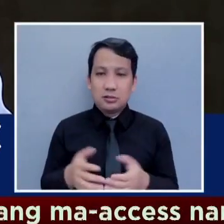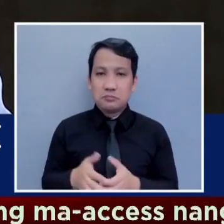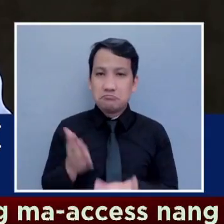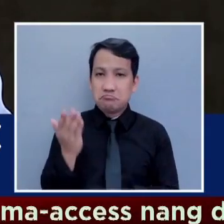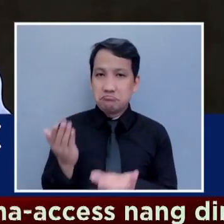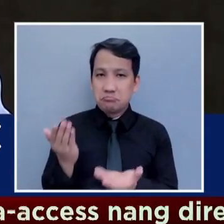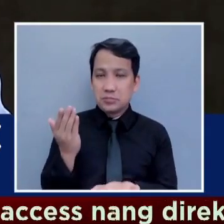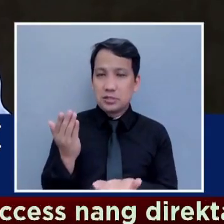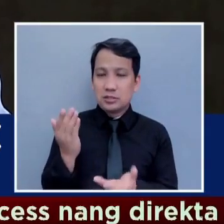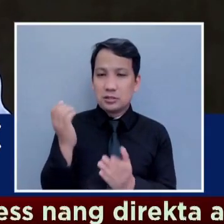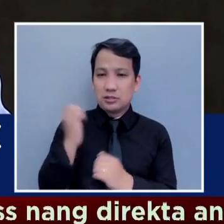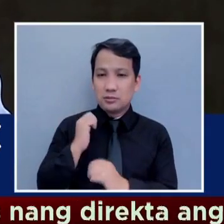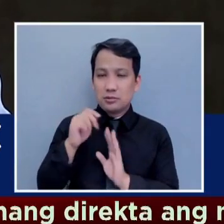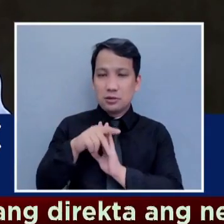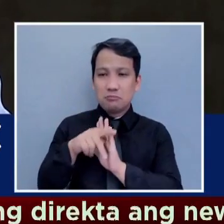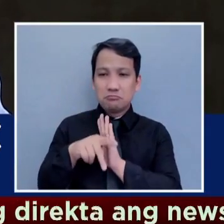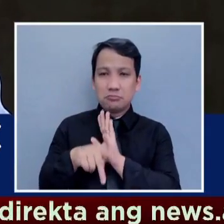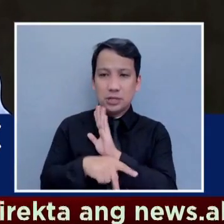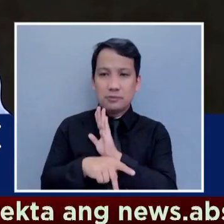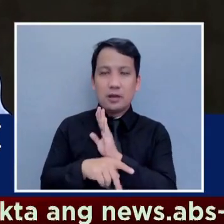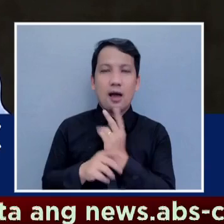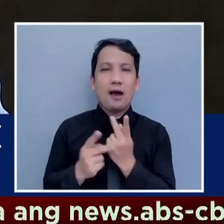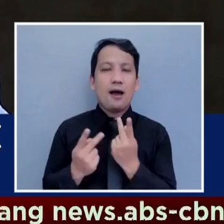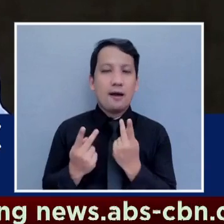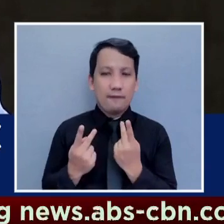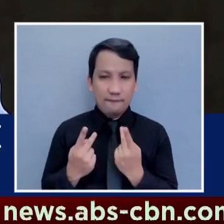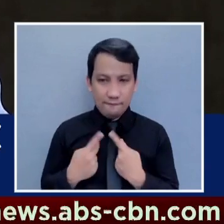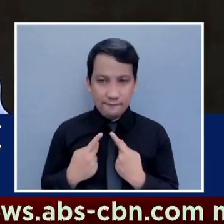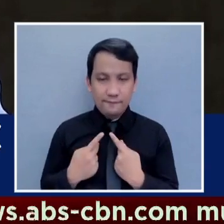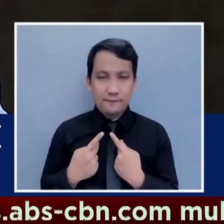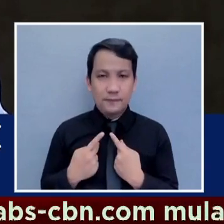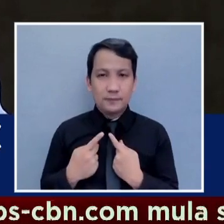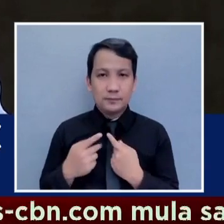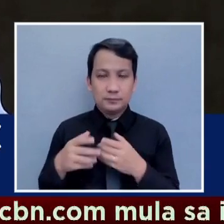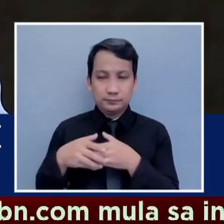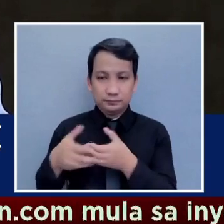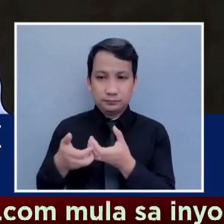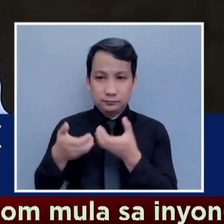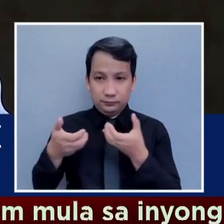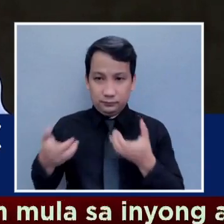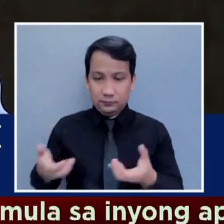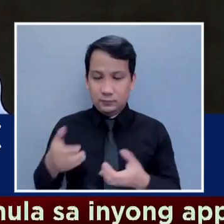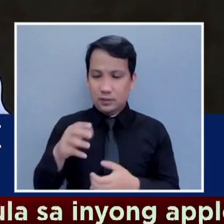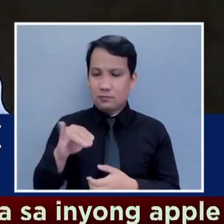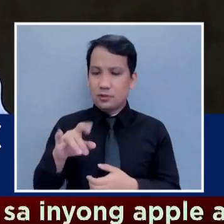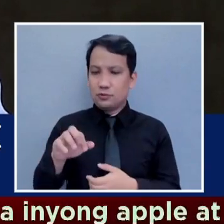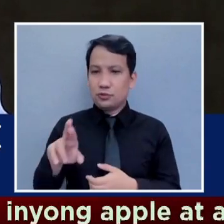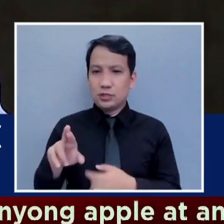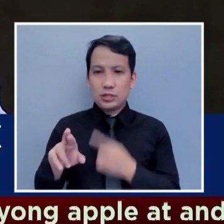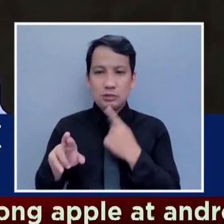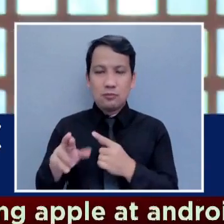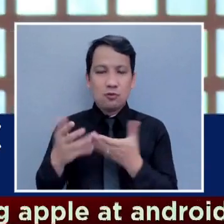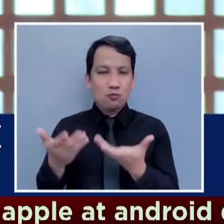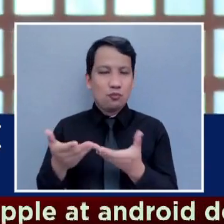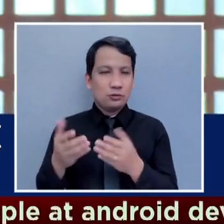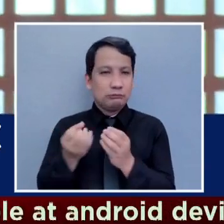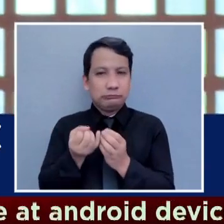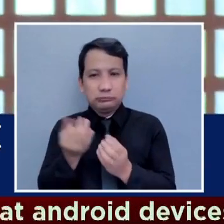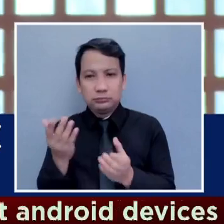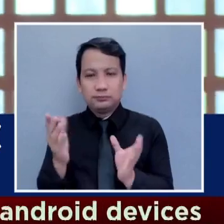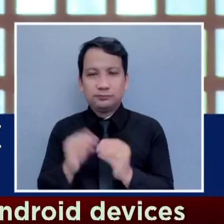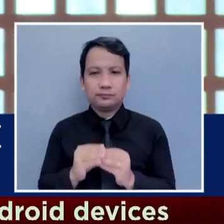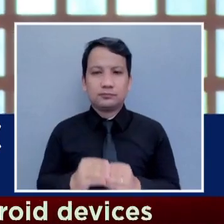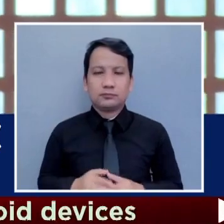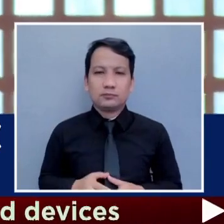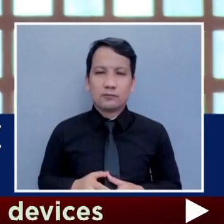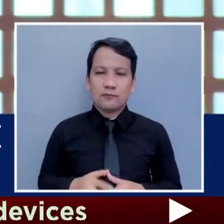except the principle that there must be a minority in the Senate so that there will be no tyranny in numbers. Wala.